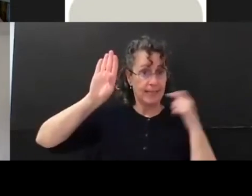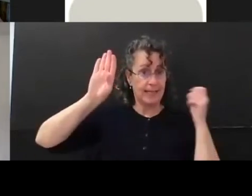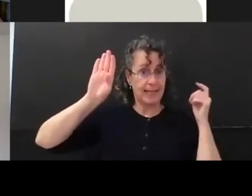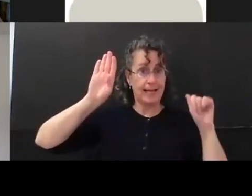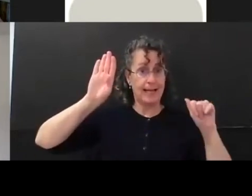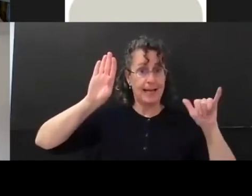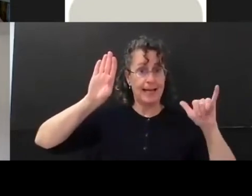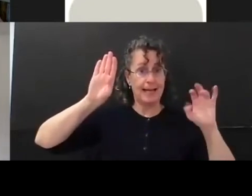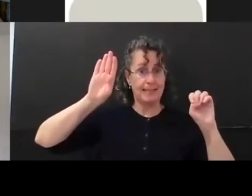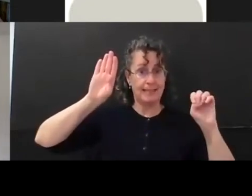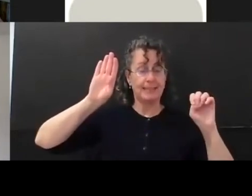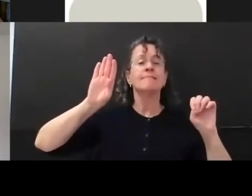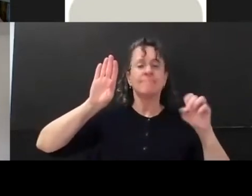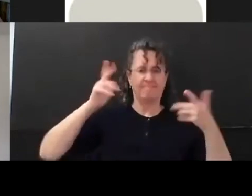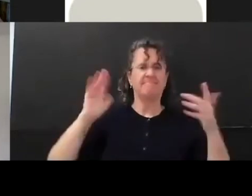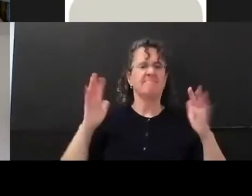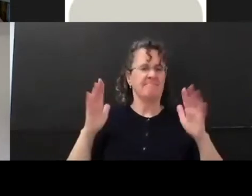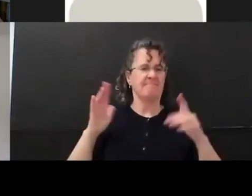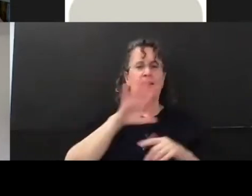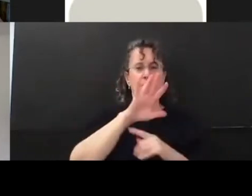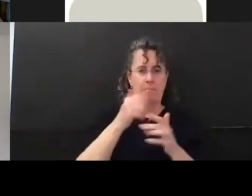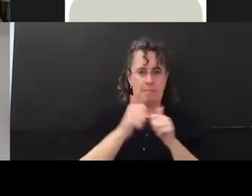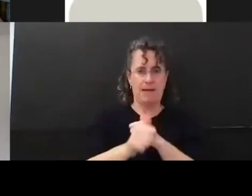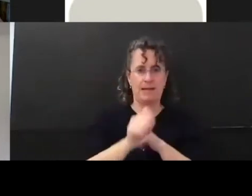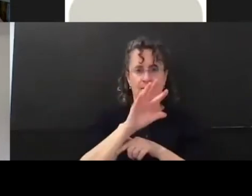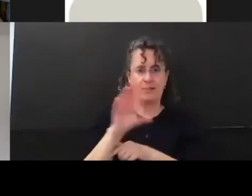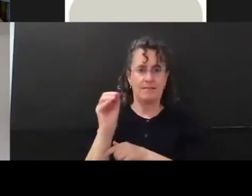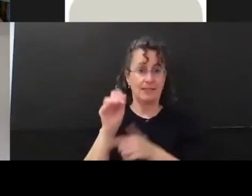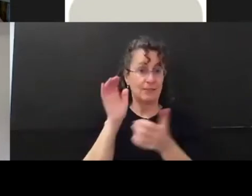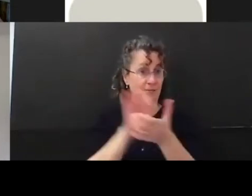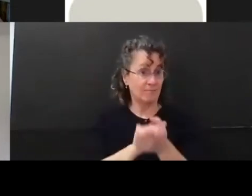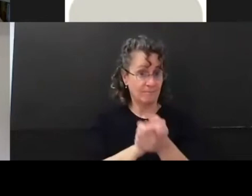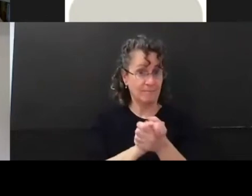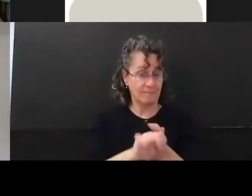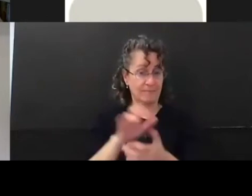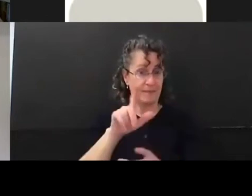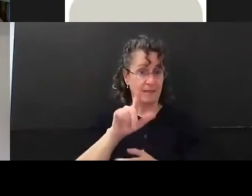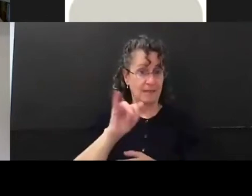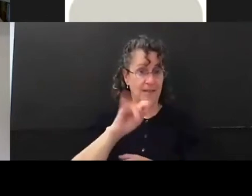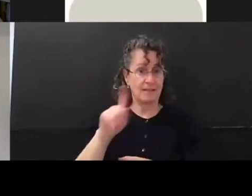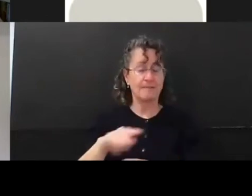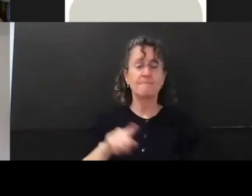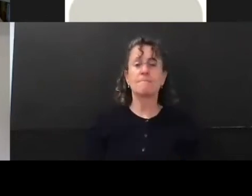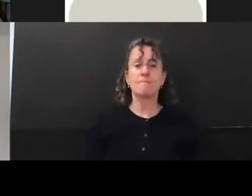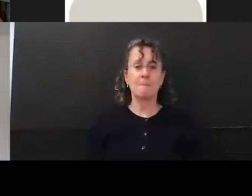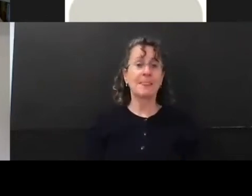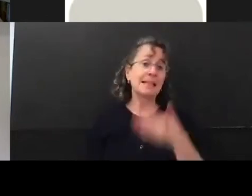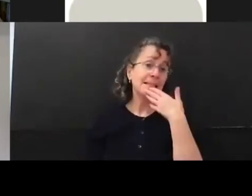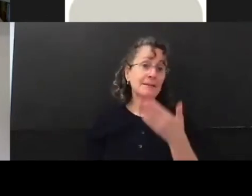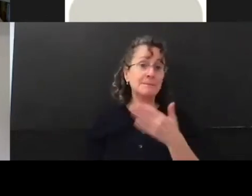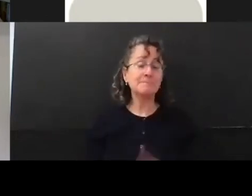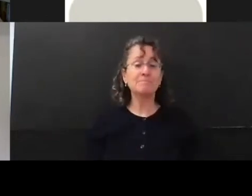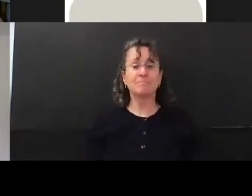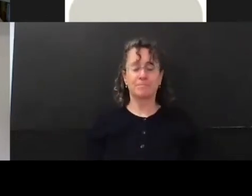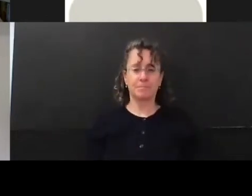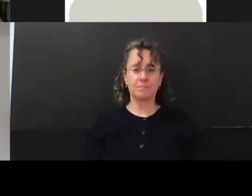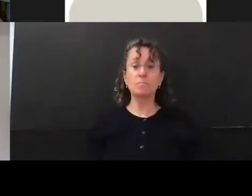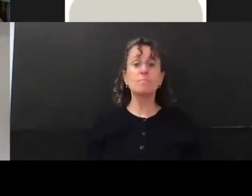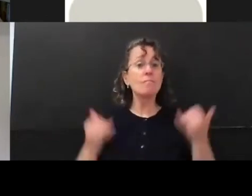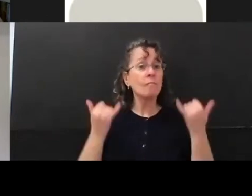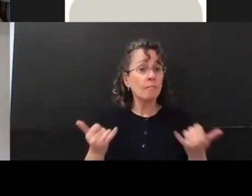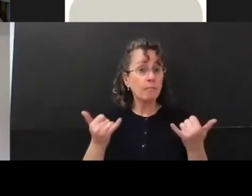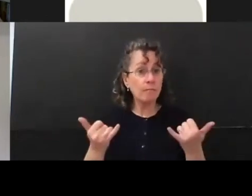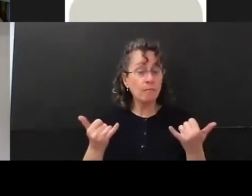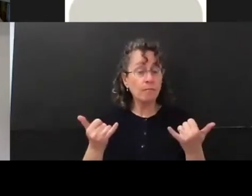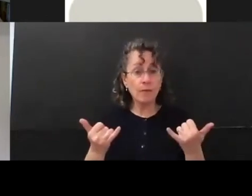aye. That's 5-0. Congratulations, Liz. Thank you. And at this point, I'll